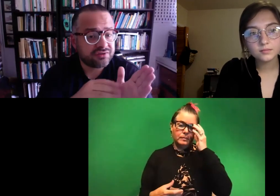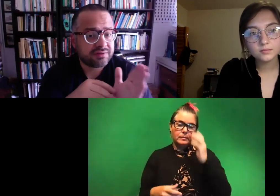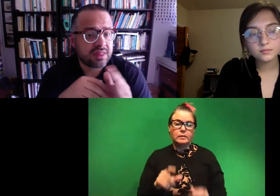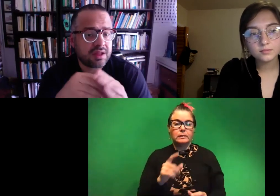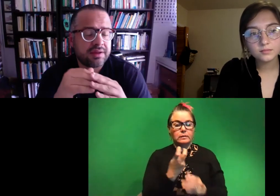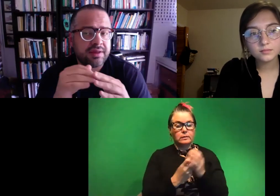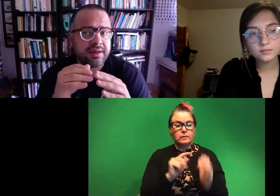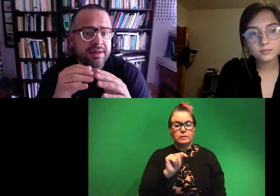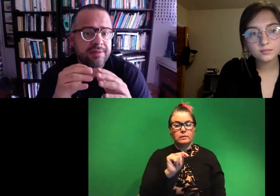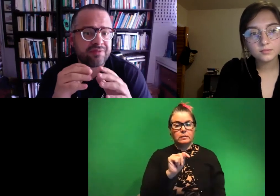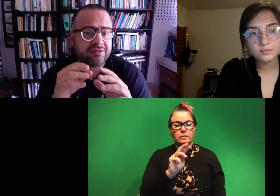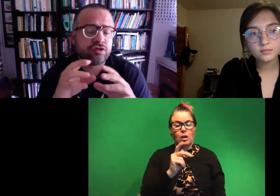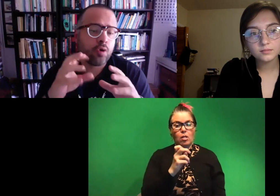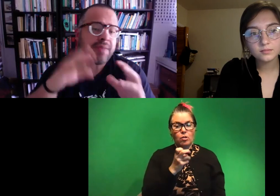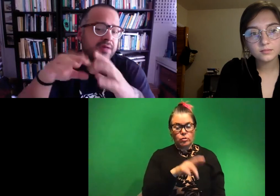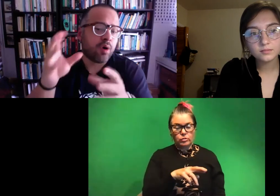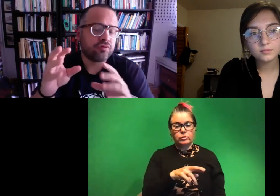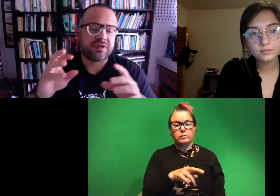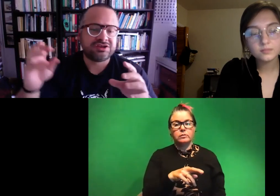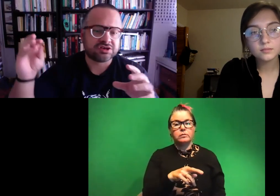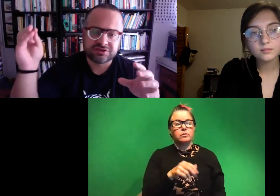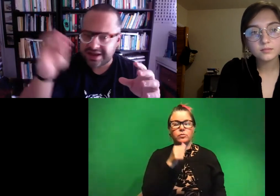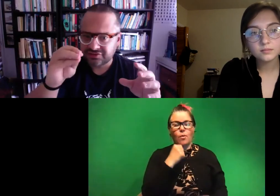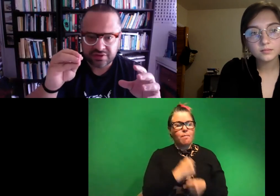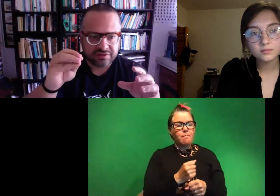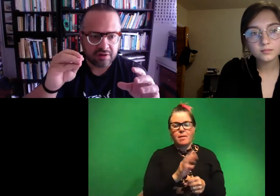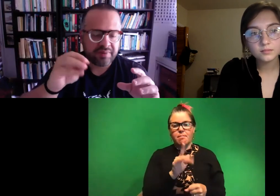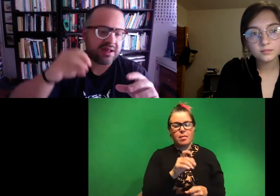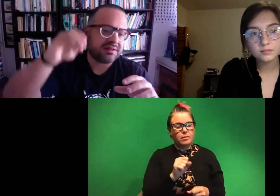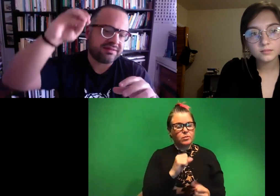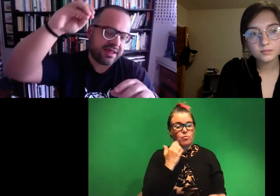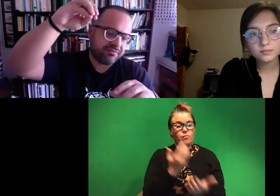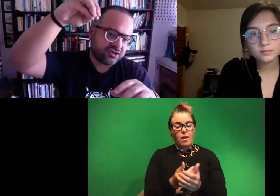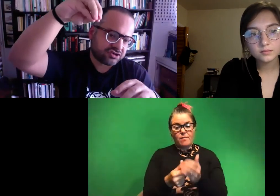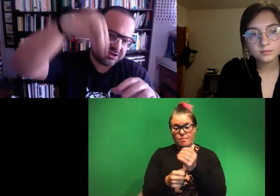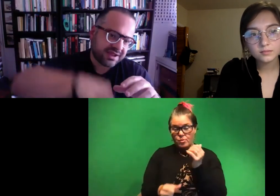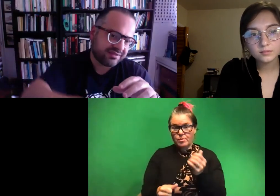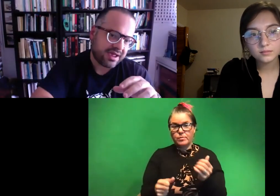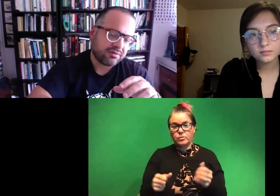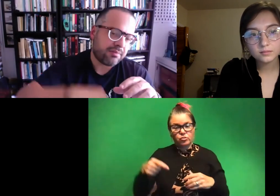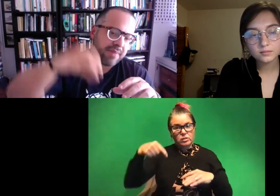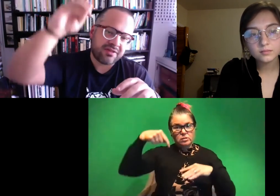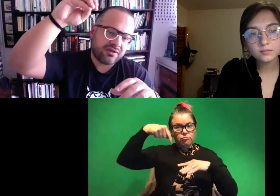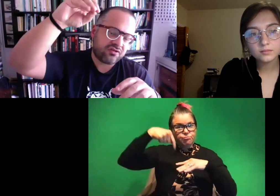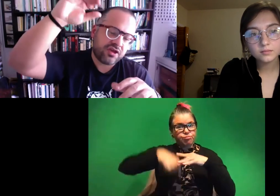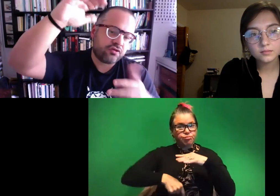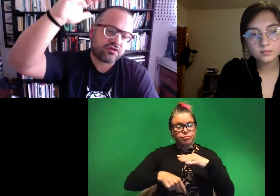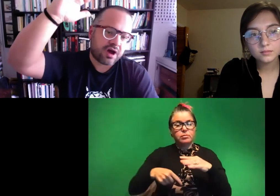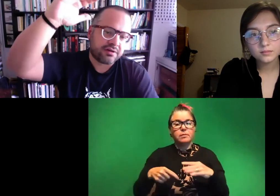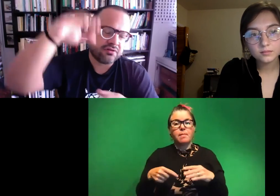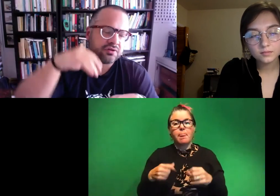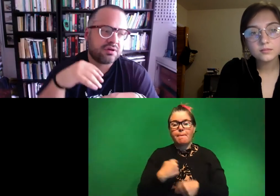tunnelers. That don't make balls, they just get to the dung pile and they just dig down and make these